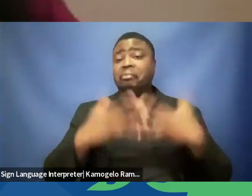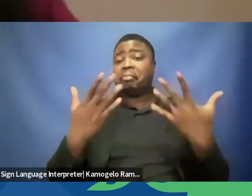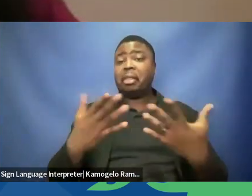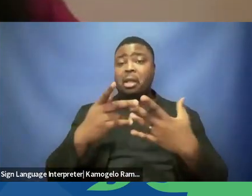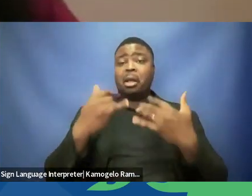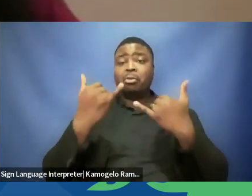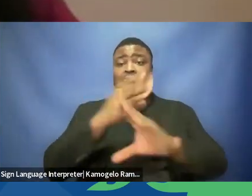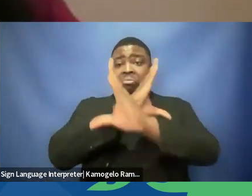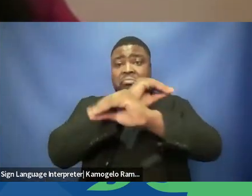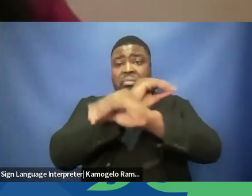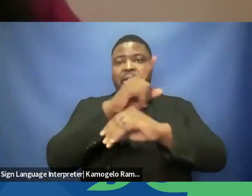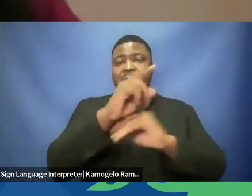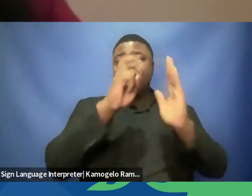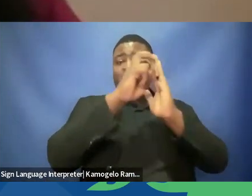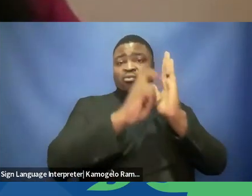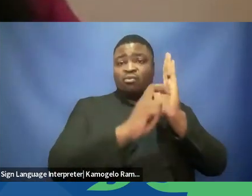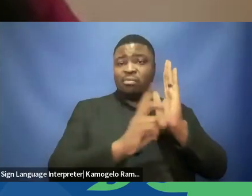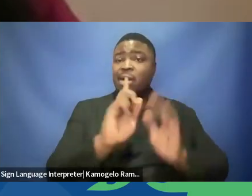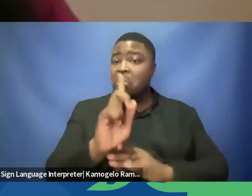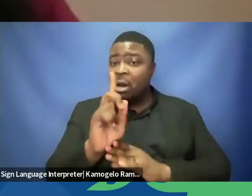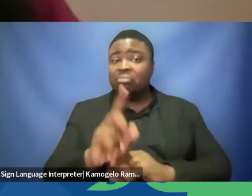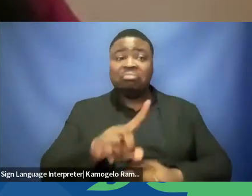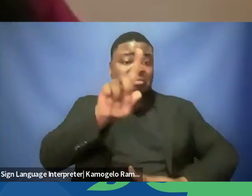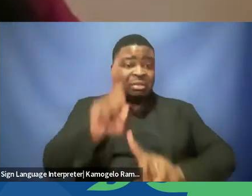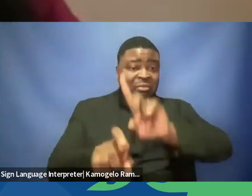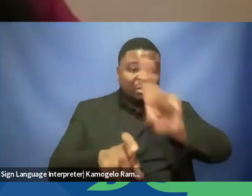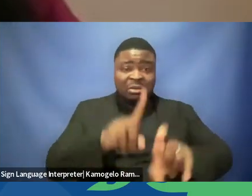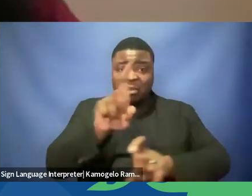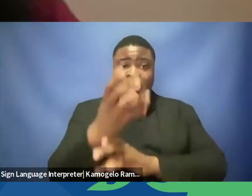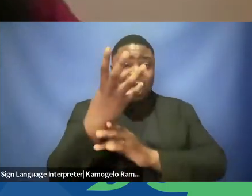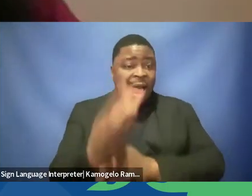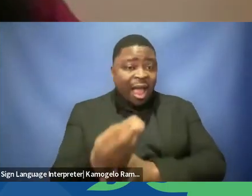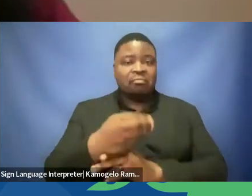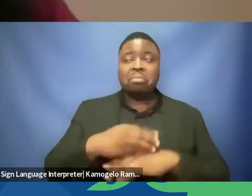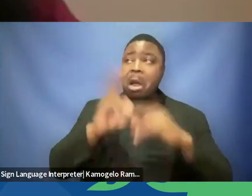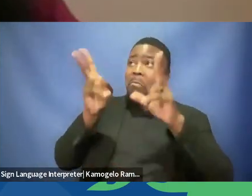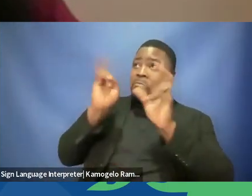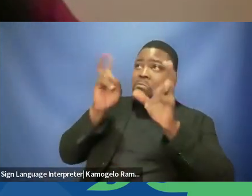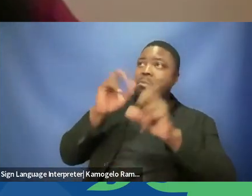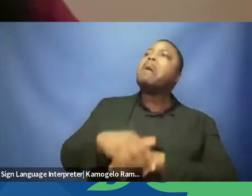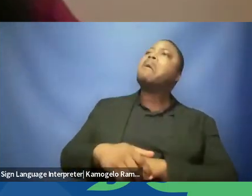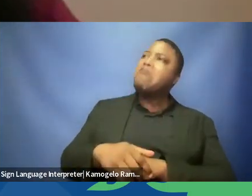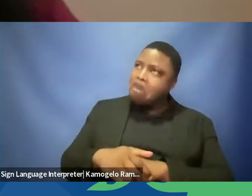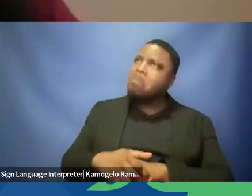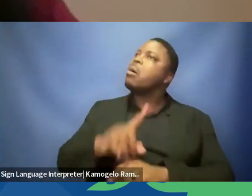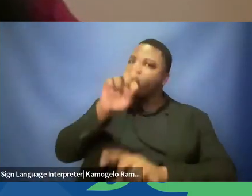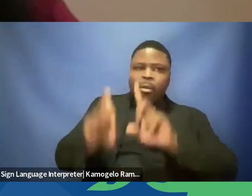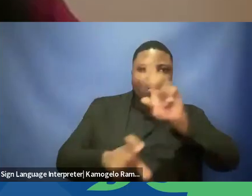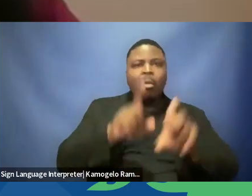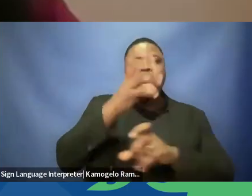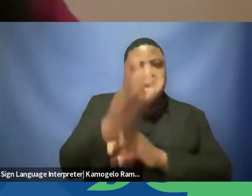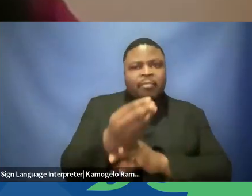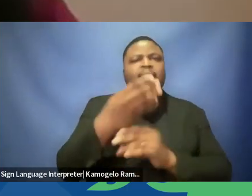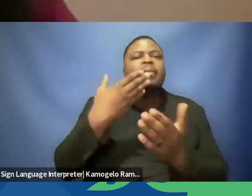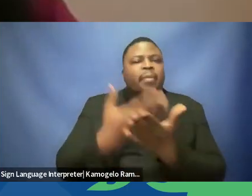welcome to indicate any questions that you may have from the presentations you hear today in the chat function,